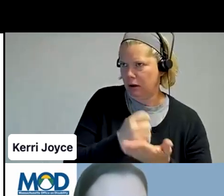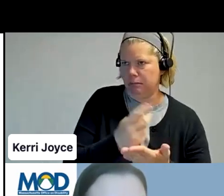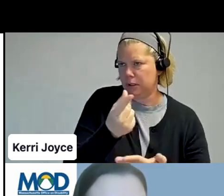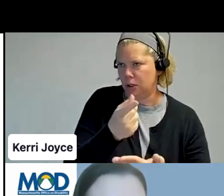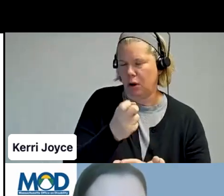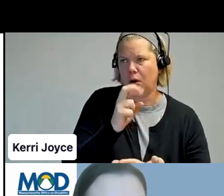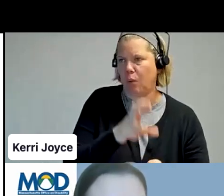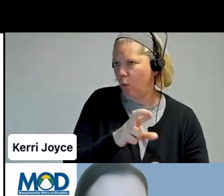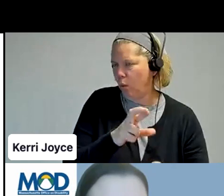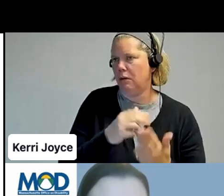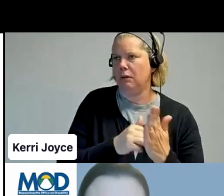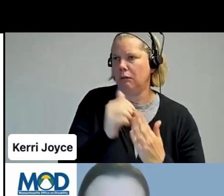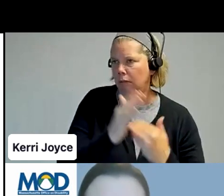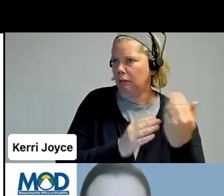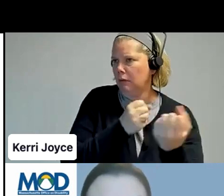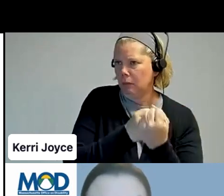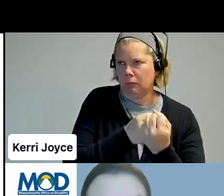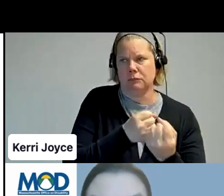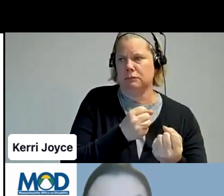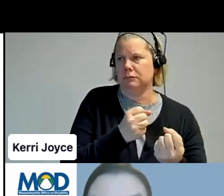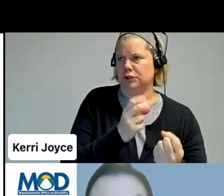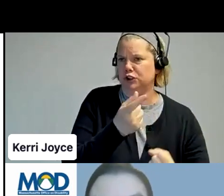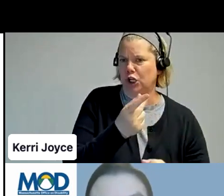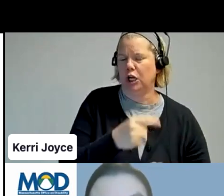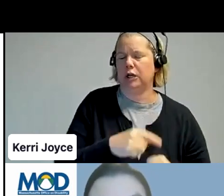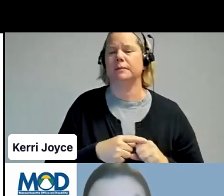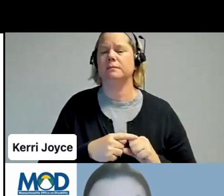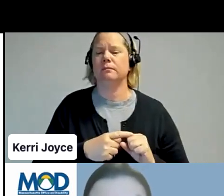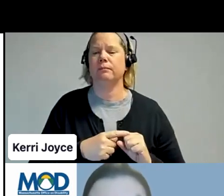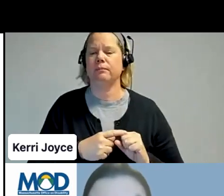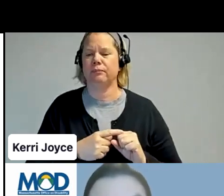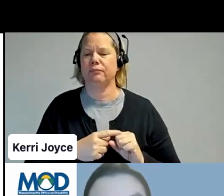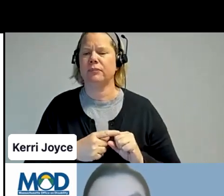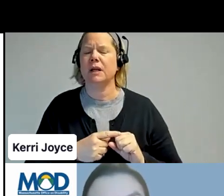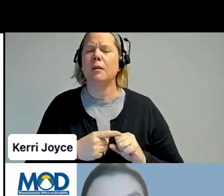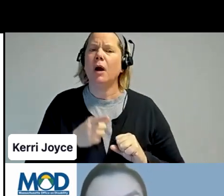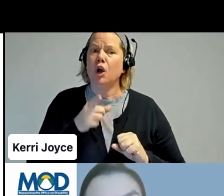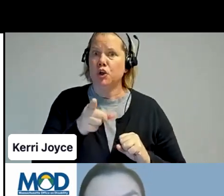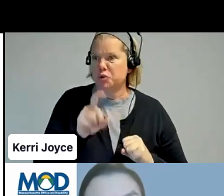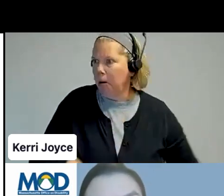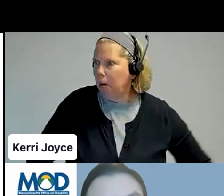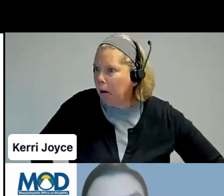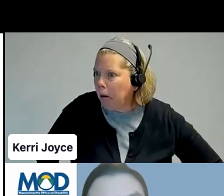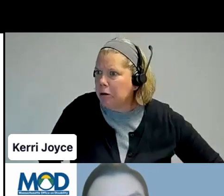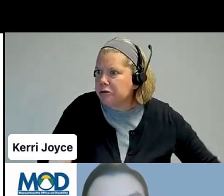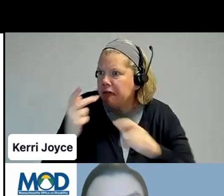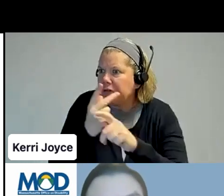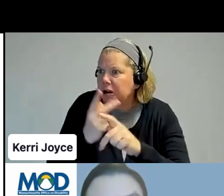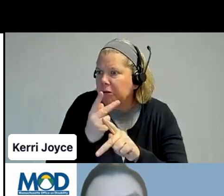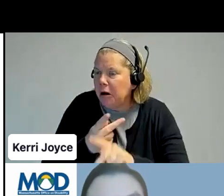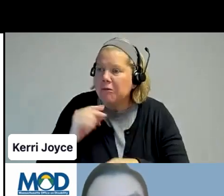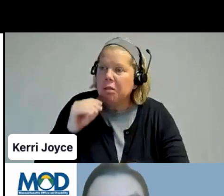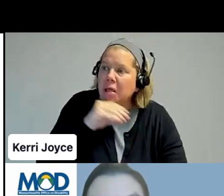And it's not usually productive to focus on whether that's a lie or not, or an intentional